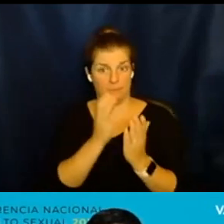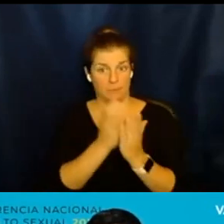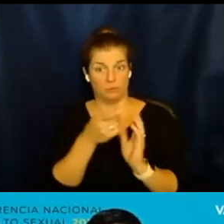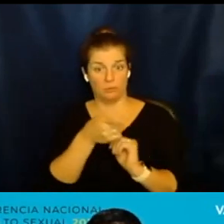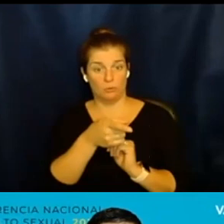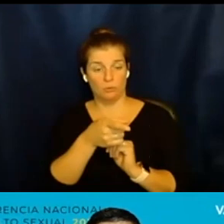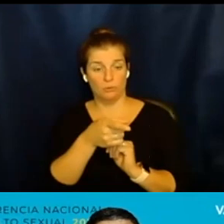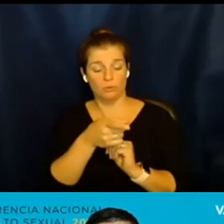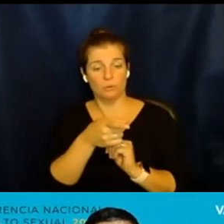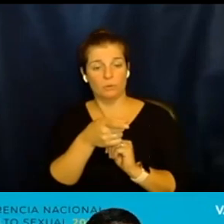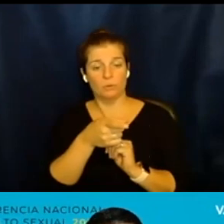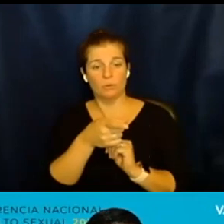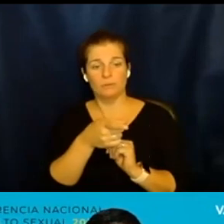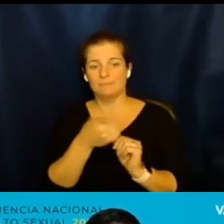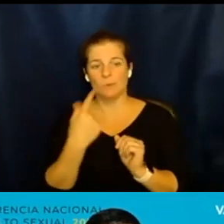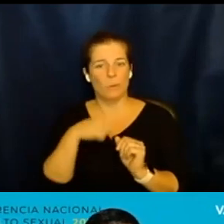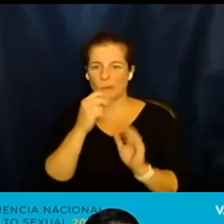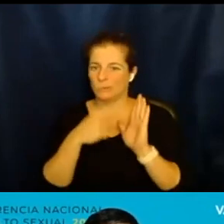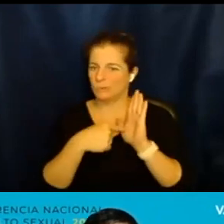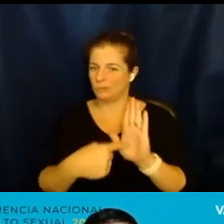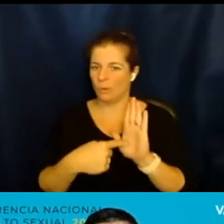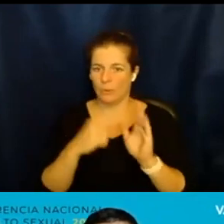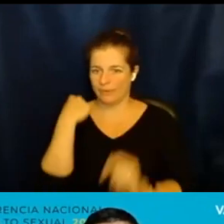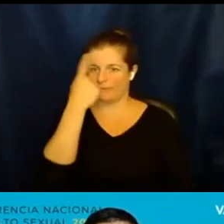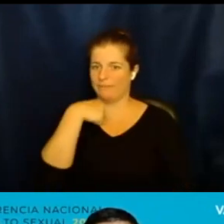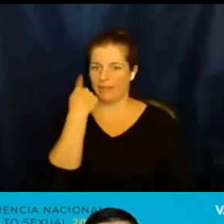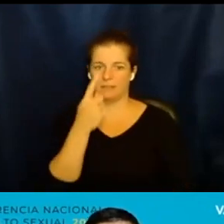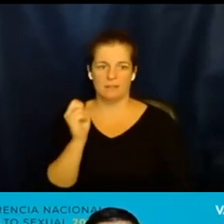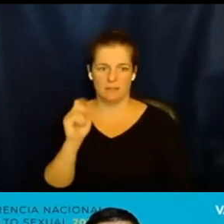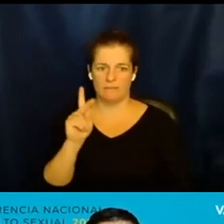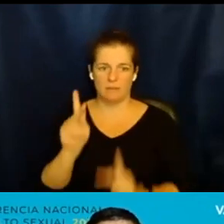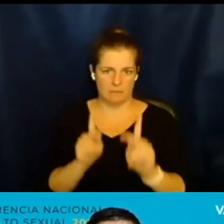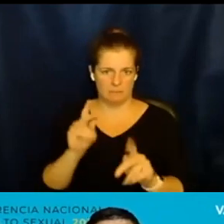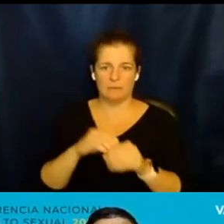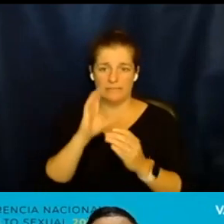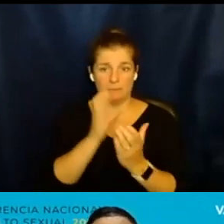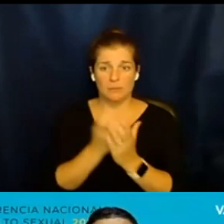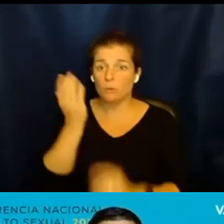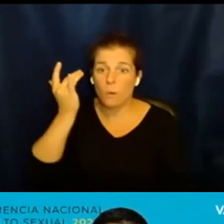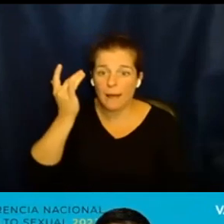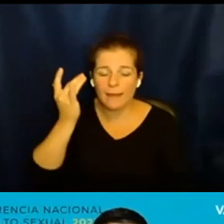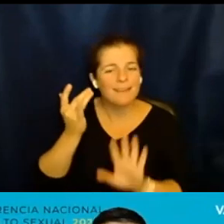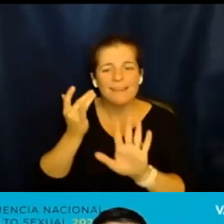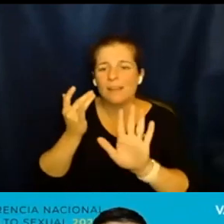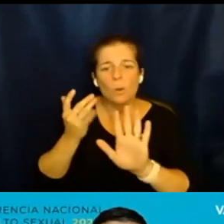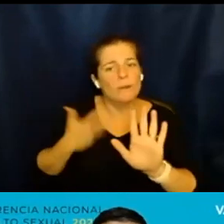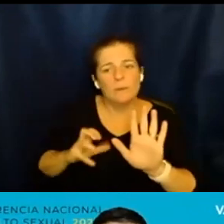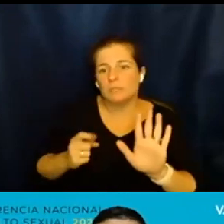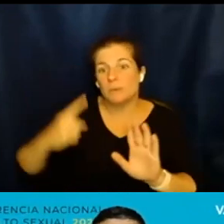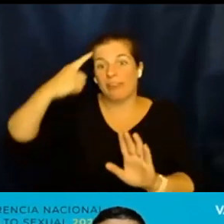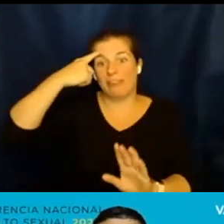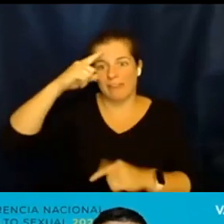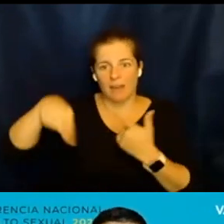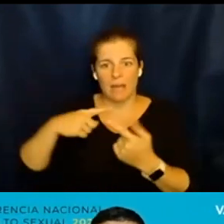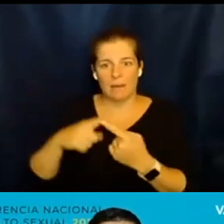don't show you the faces of the participants in this picture because we don't want you to think of seeing the face of those who you need the